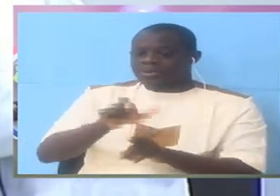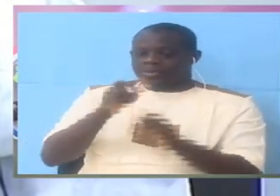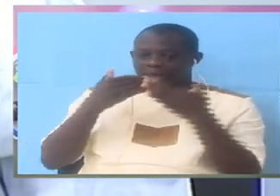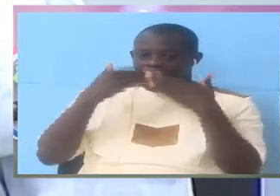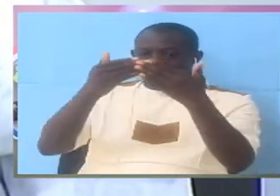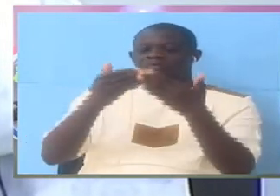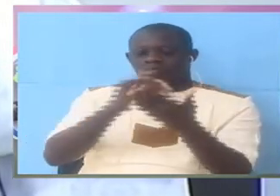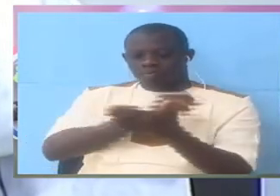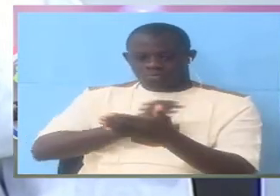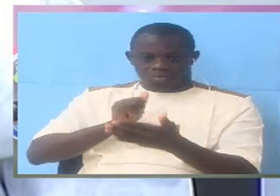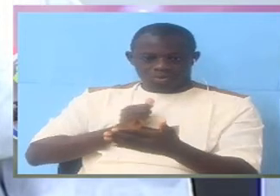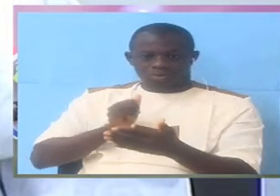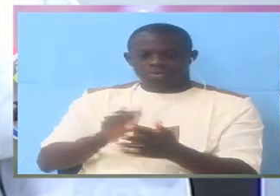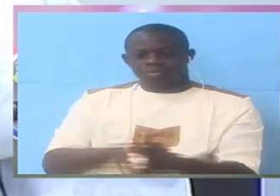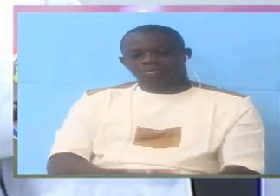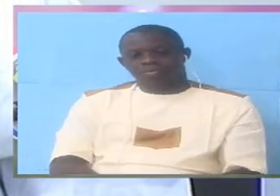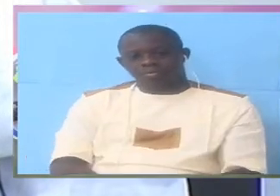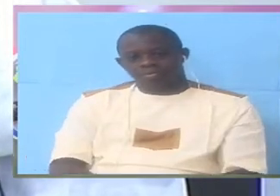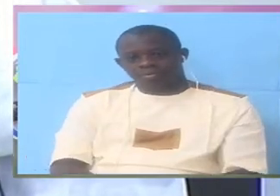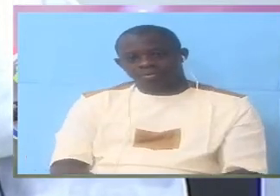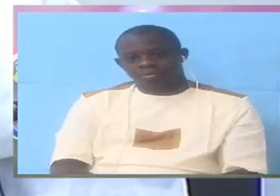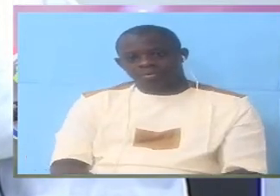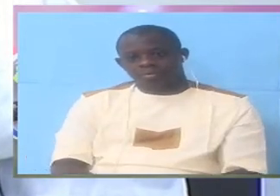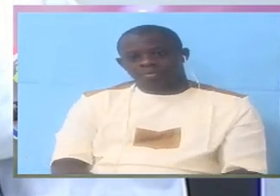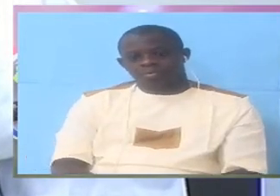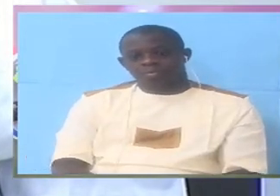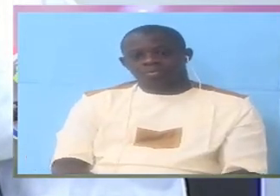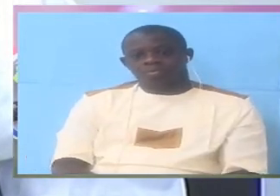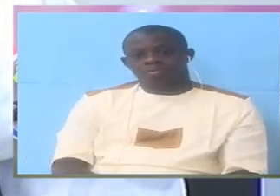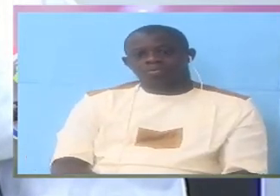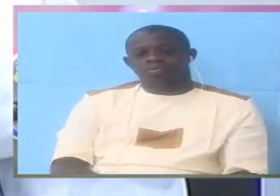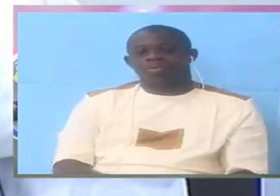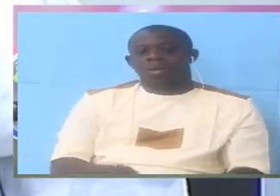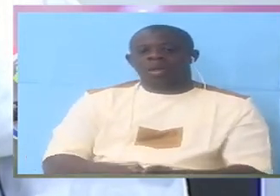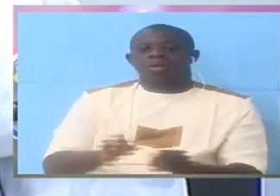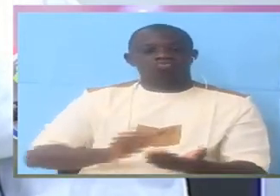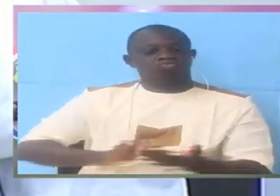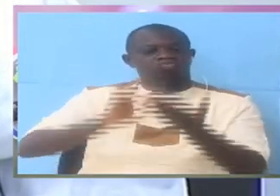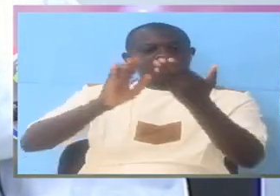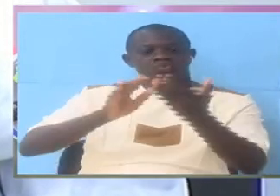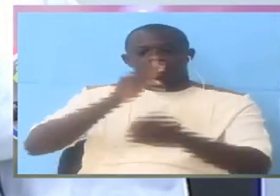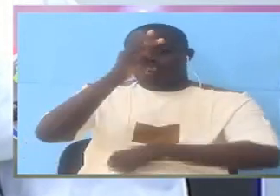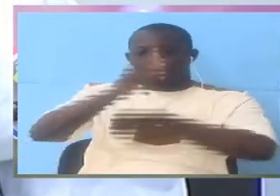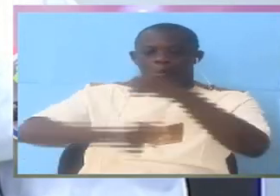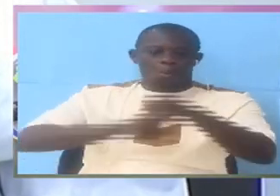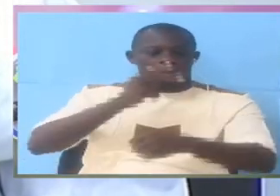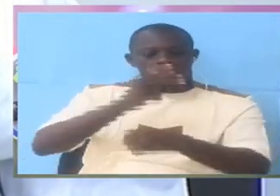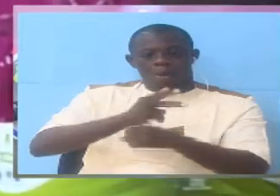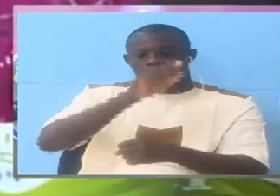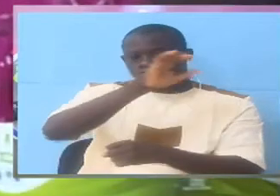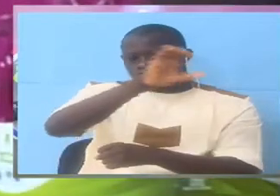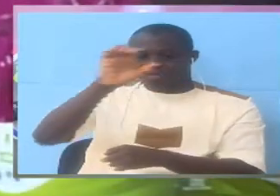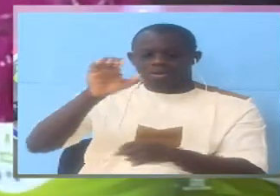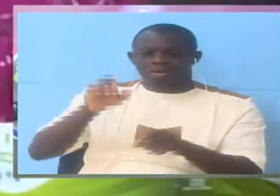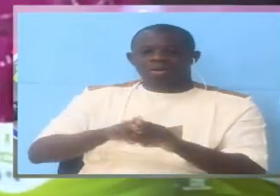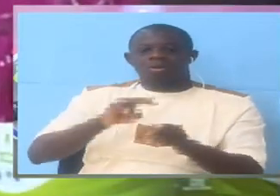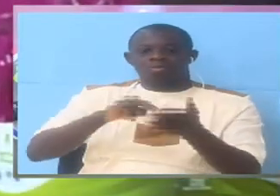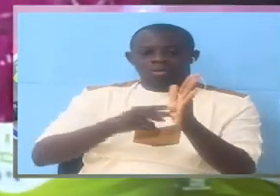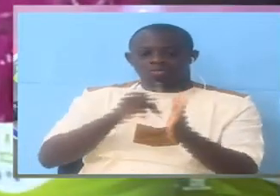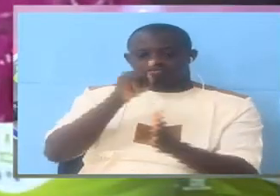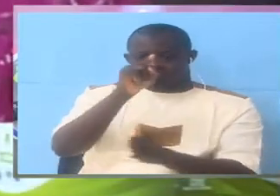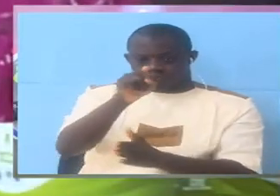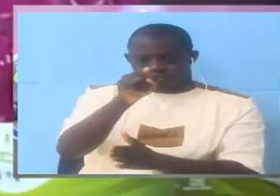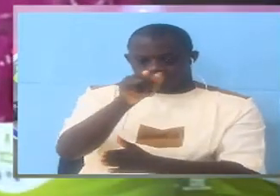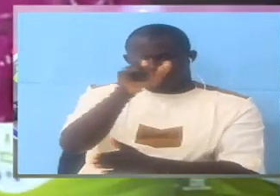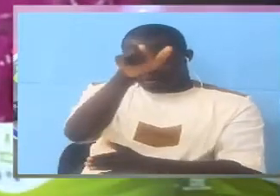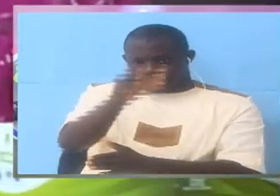But Bach said to us that. Dunia be ñala. In front of the whole world. Ka foko itele ata.